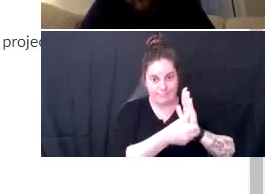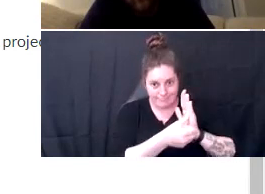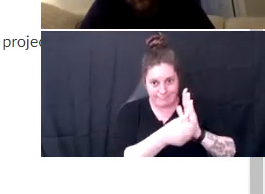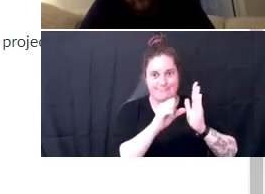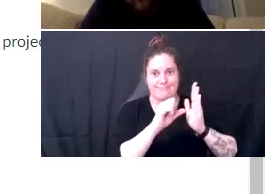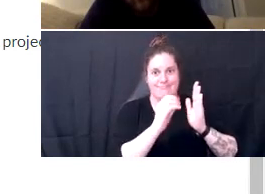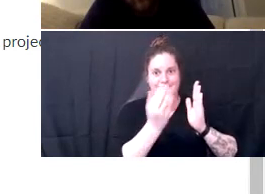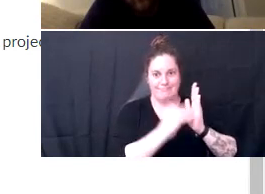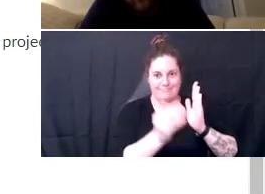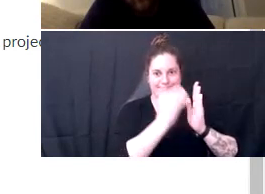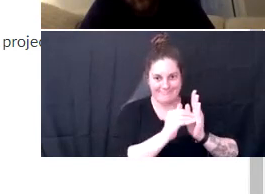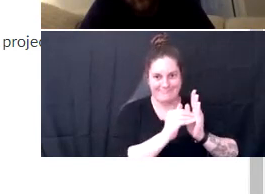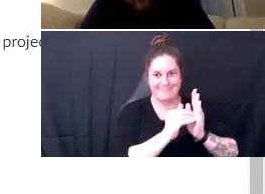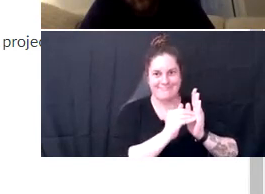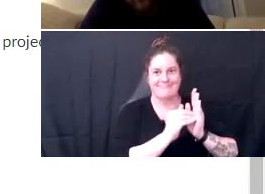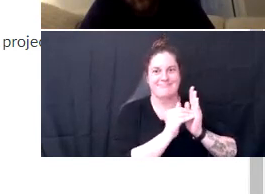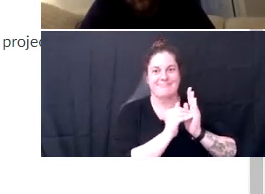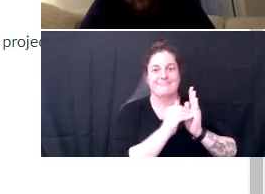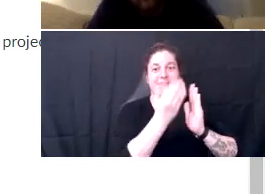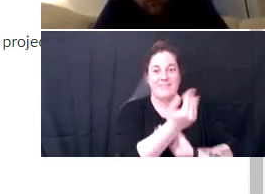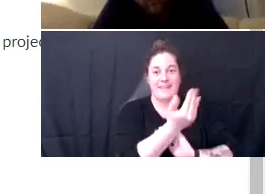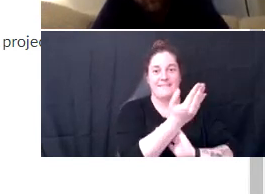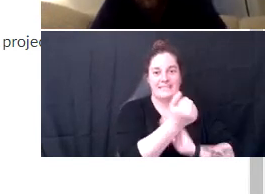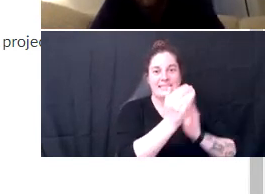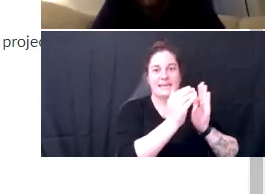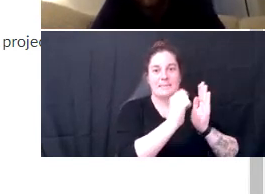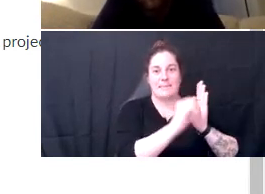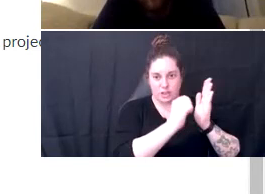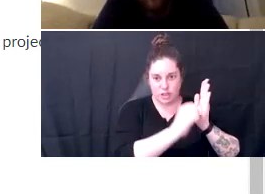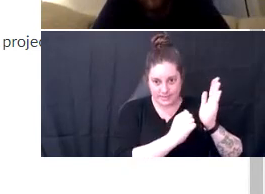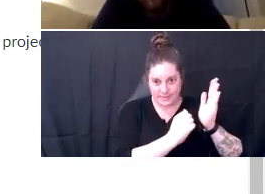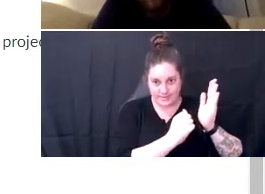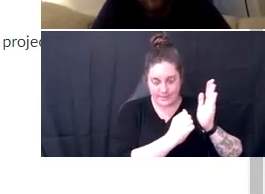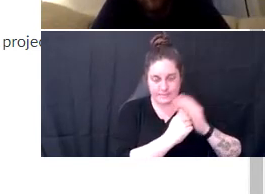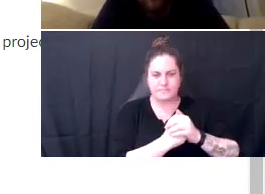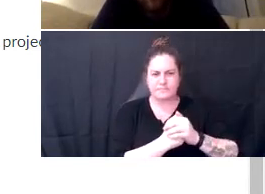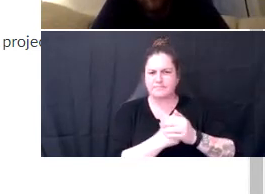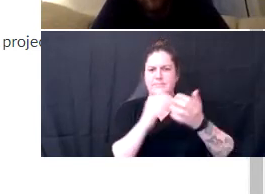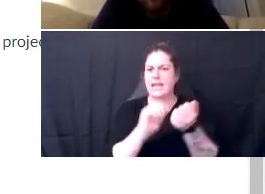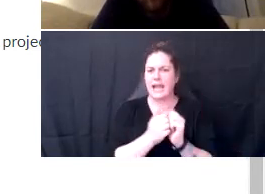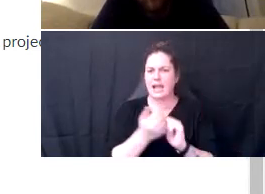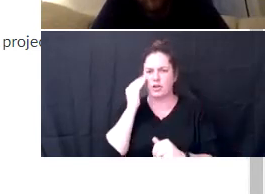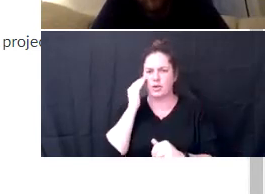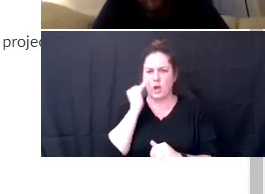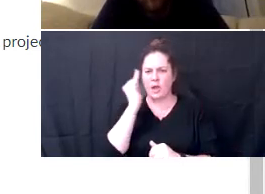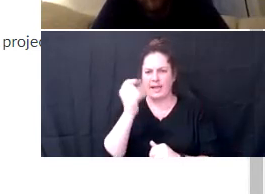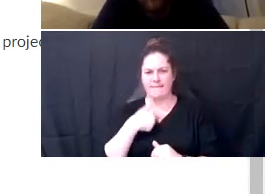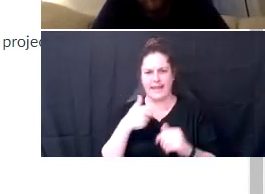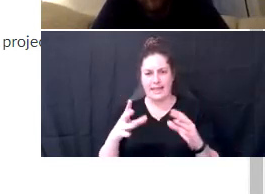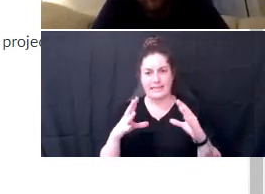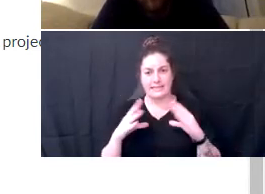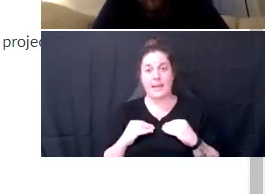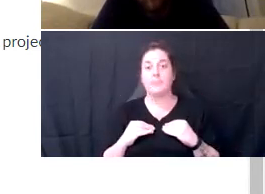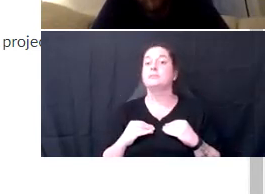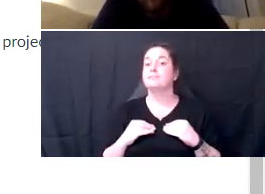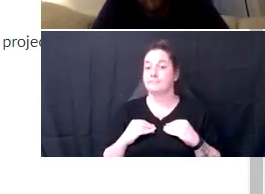right. Now, how do you know if your article is acceptable? You have to send it to